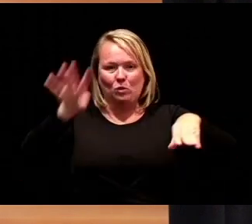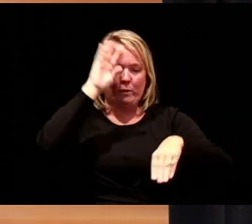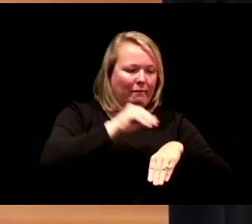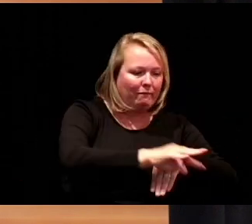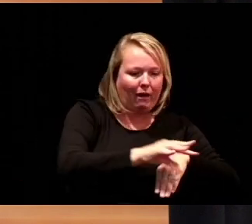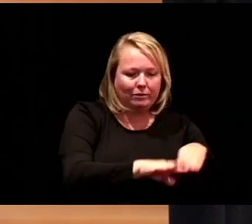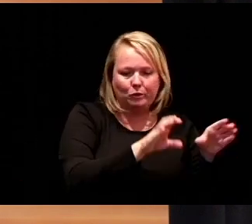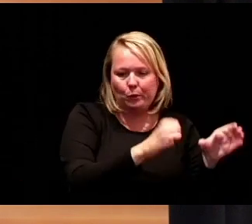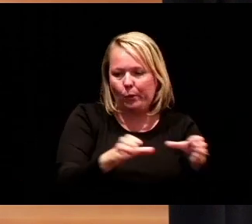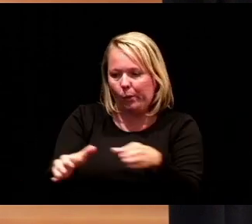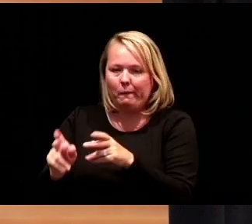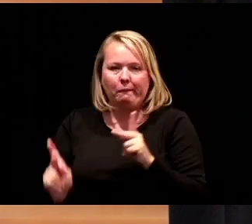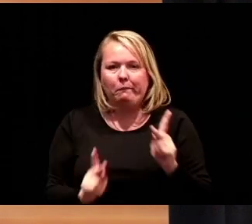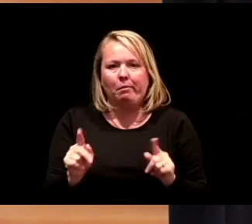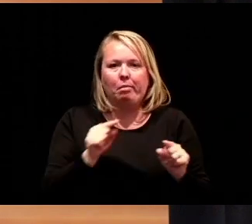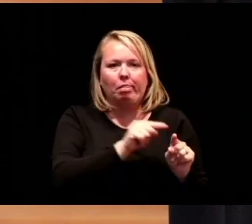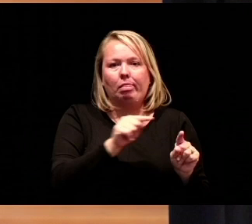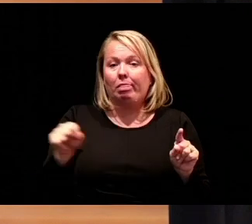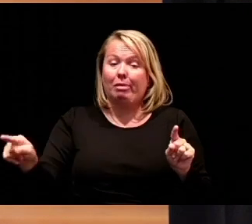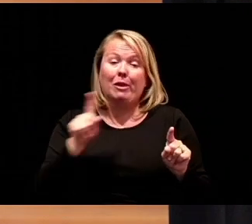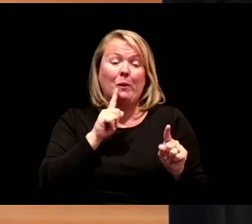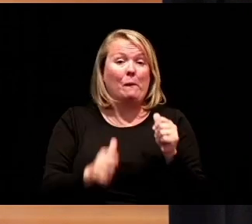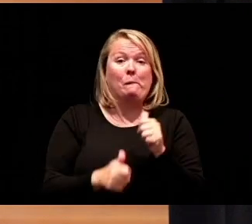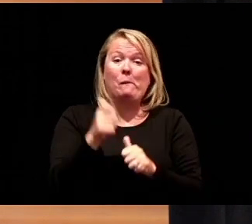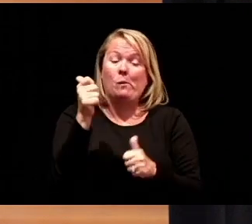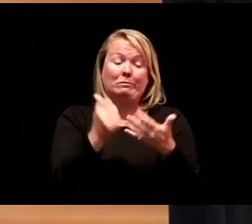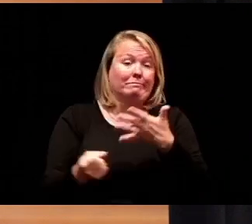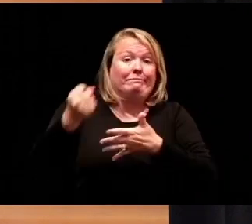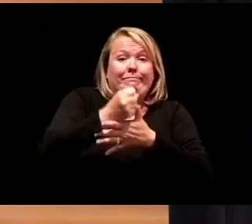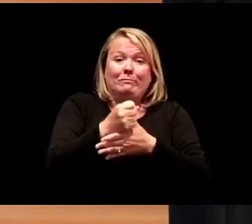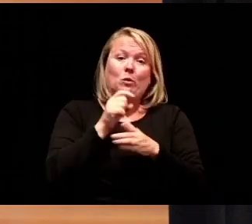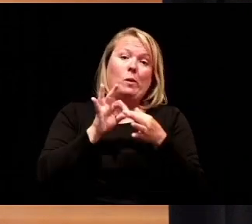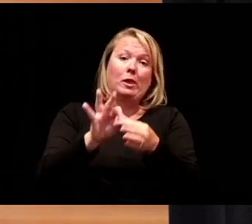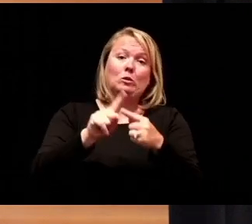intent. It puts plaintiffs, it